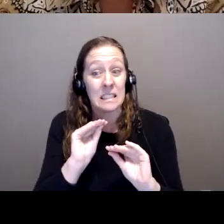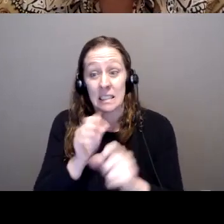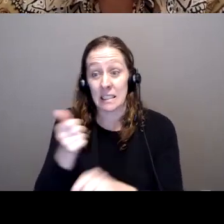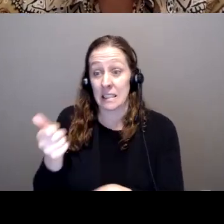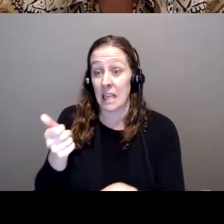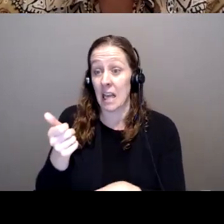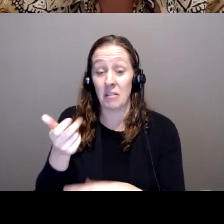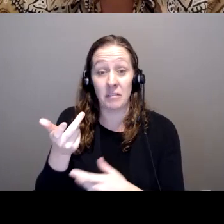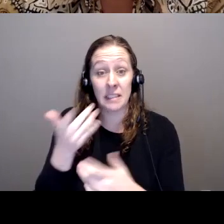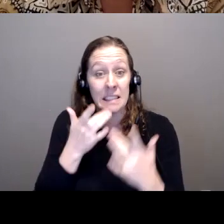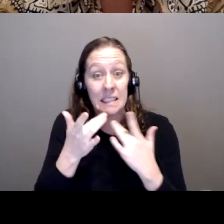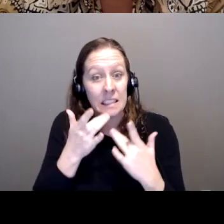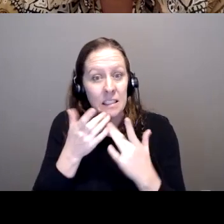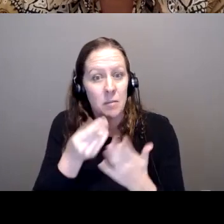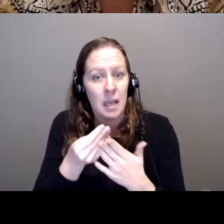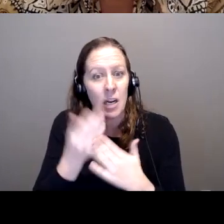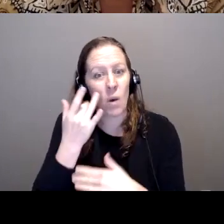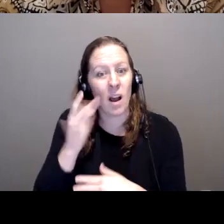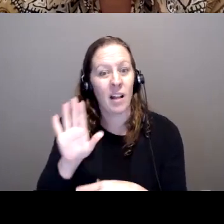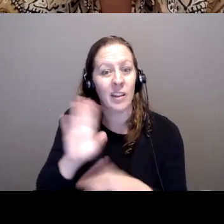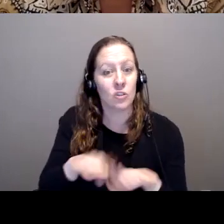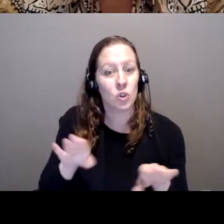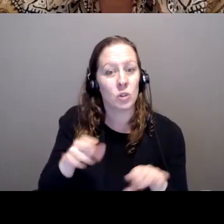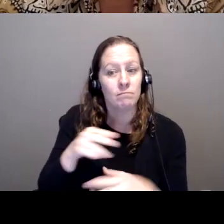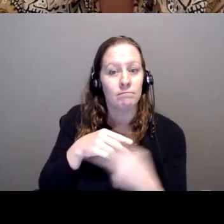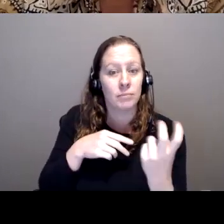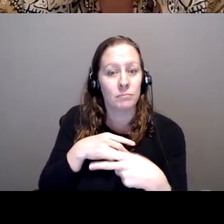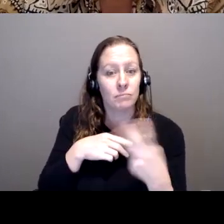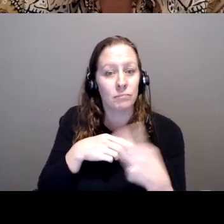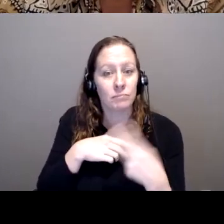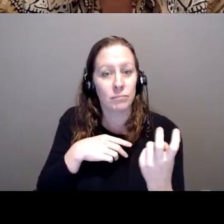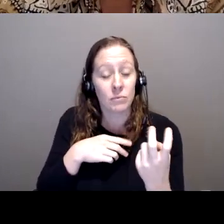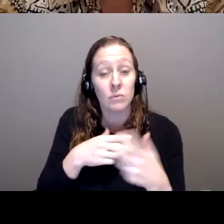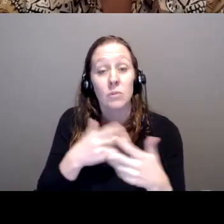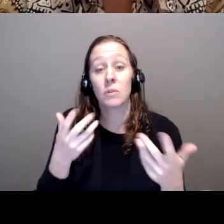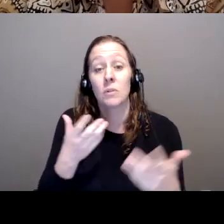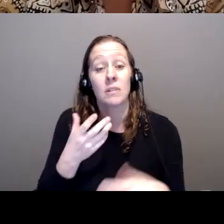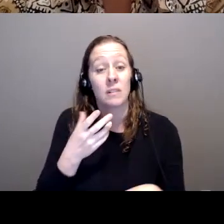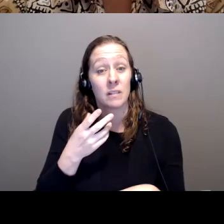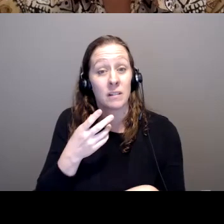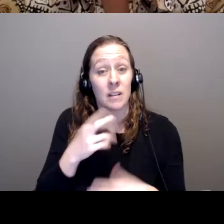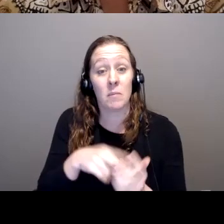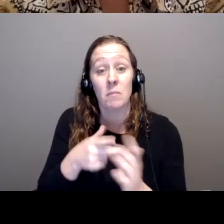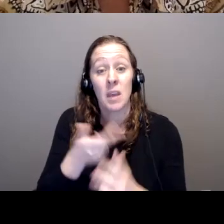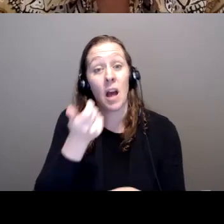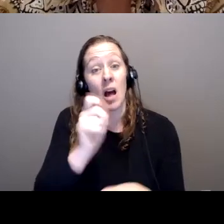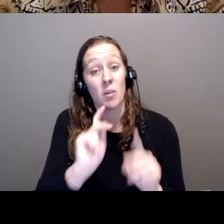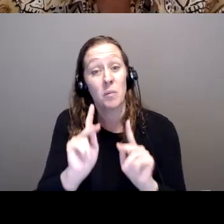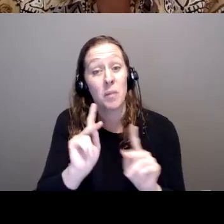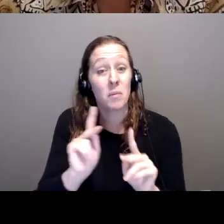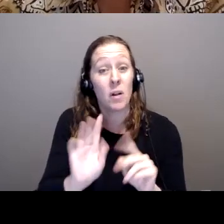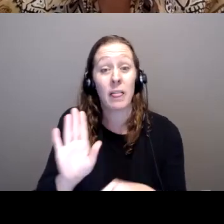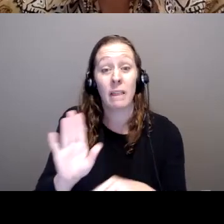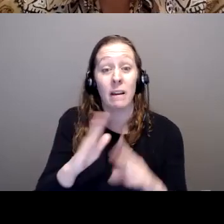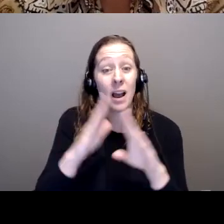for their groceries, and they might be knocking on the doors of other people within their